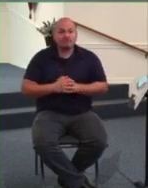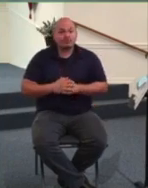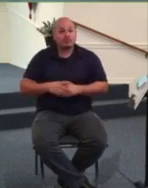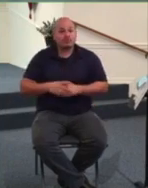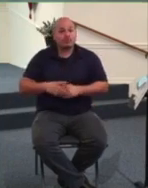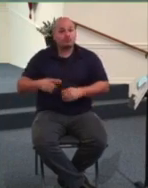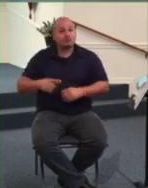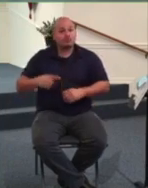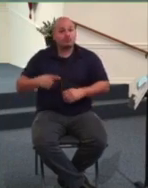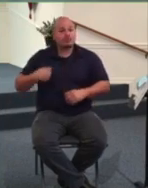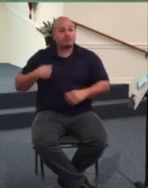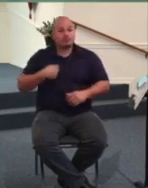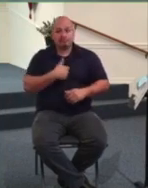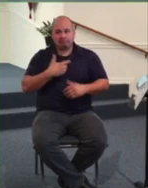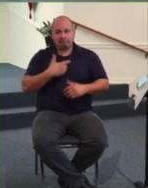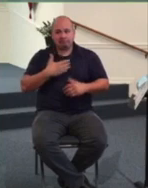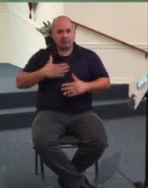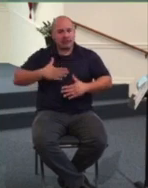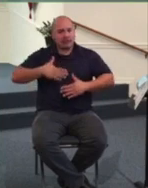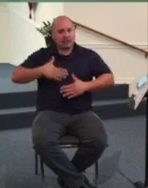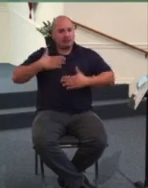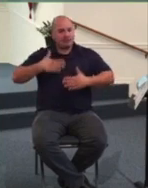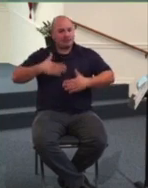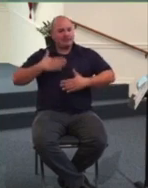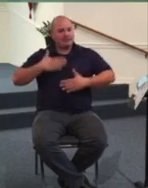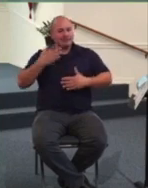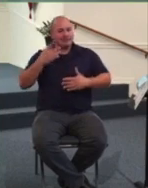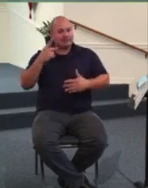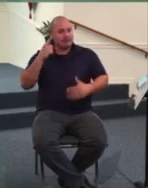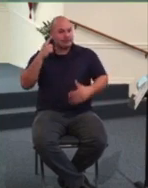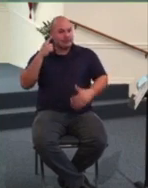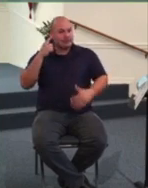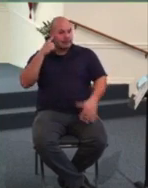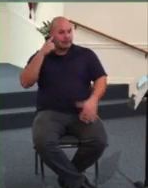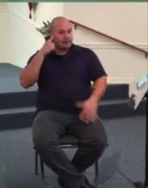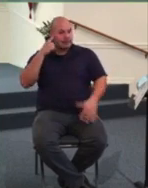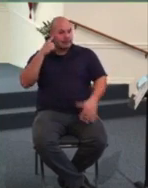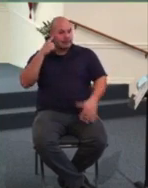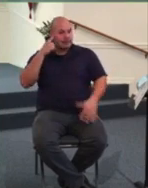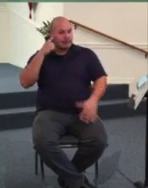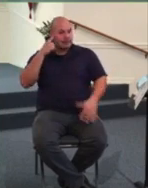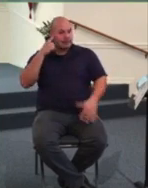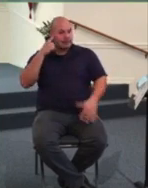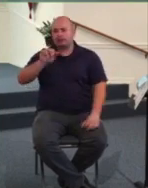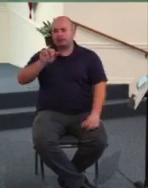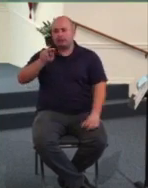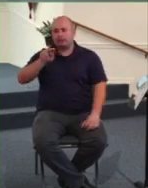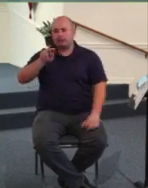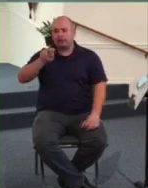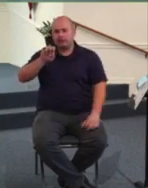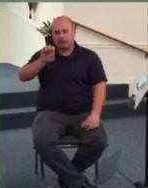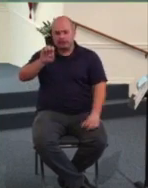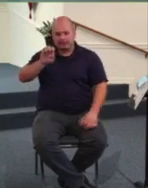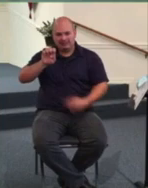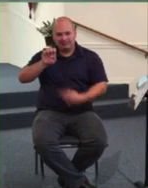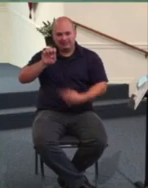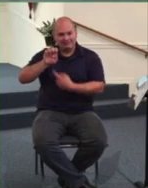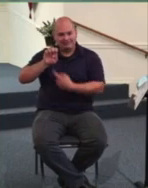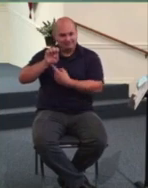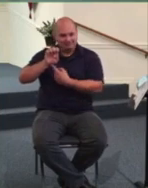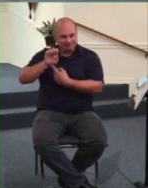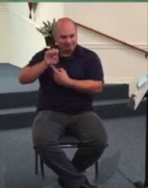have been able to get your first vaccine shots. I talked with one of our older members this week. She had gotten both of her vaccine